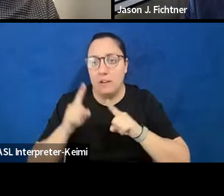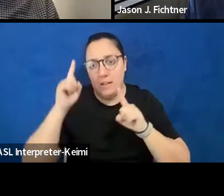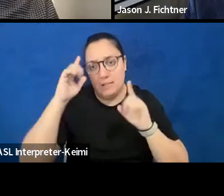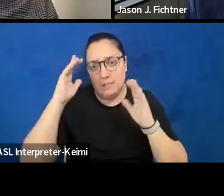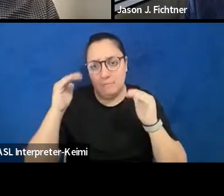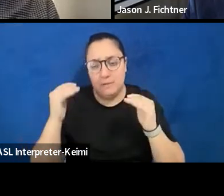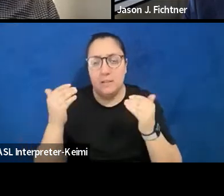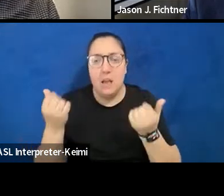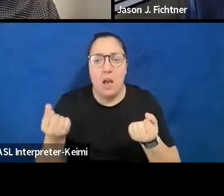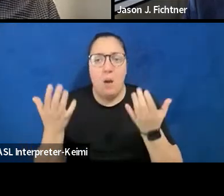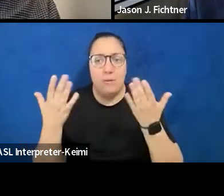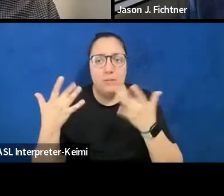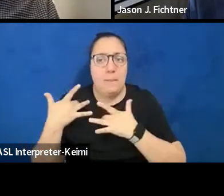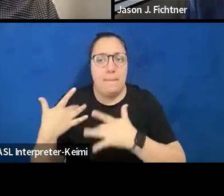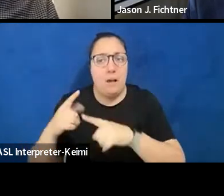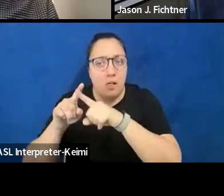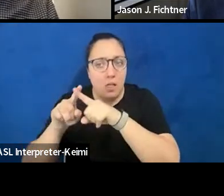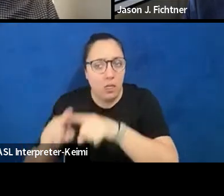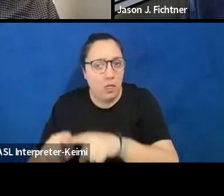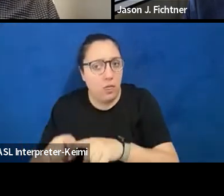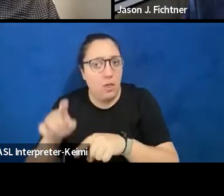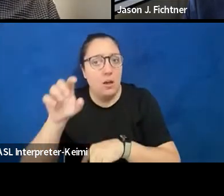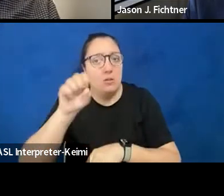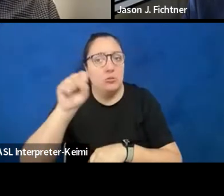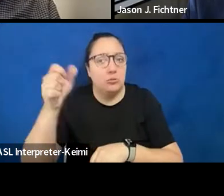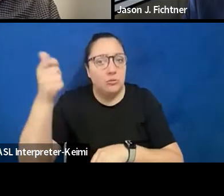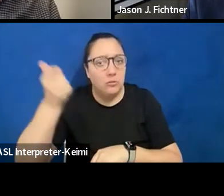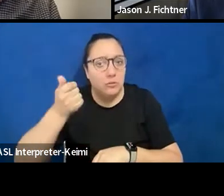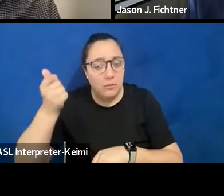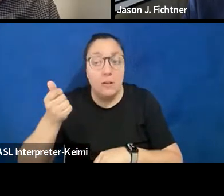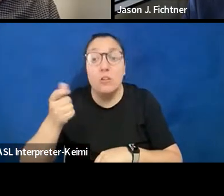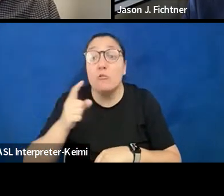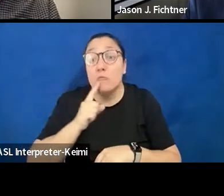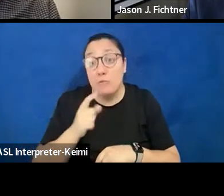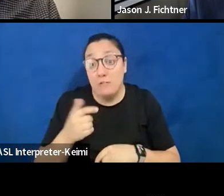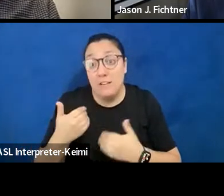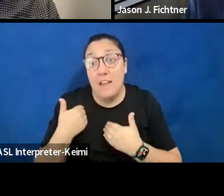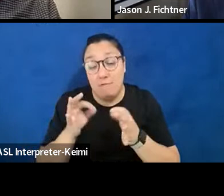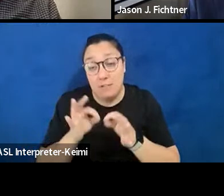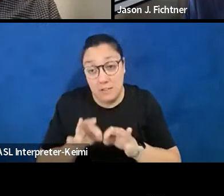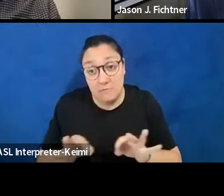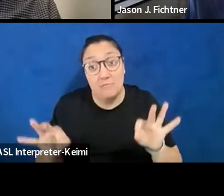Social Security, Social Security benefits provide a significant